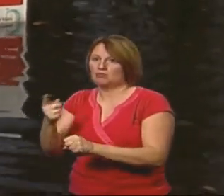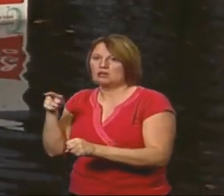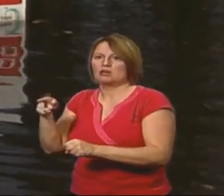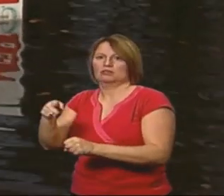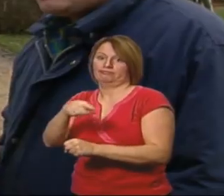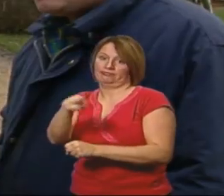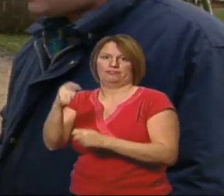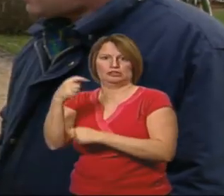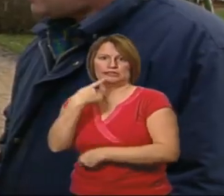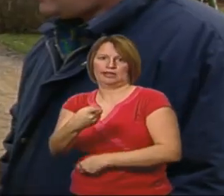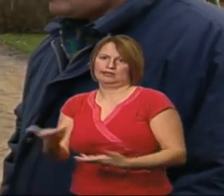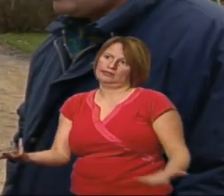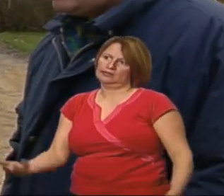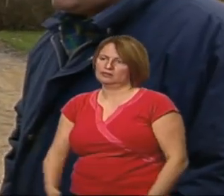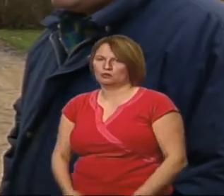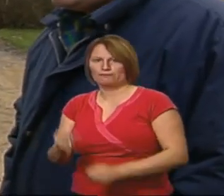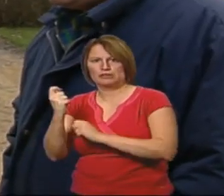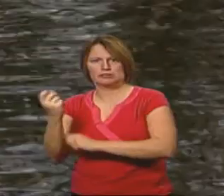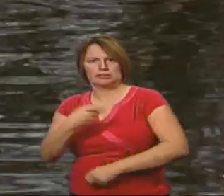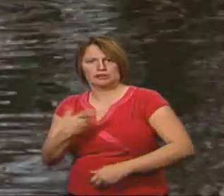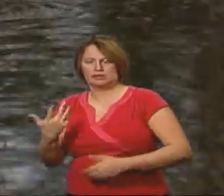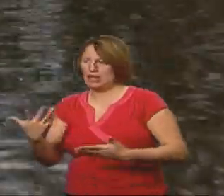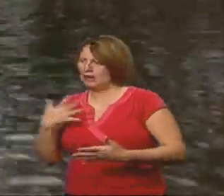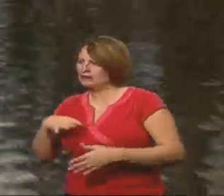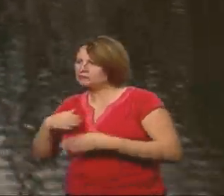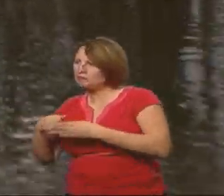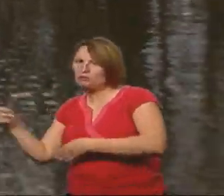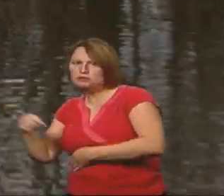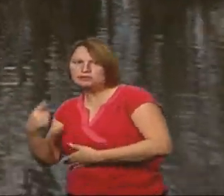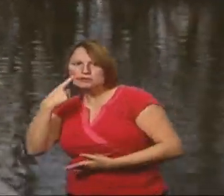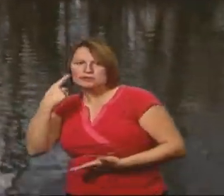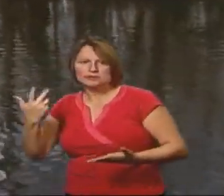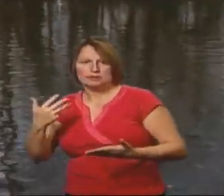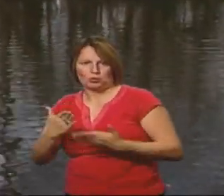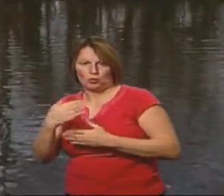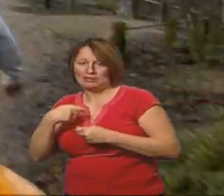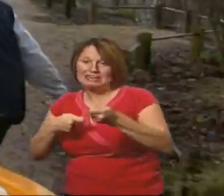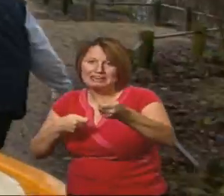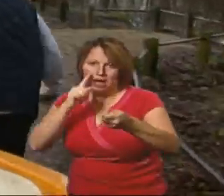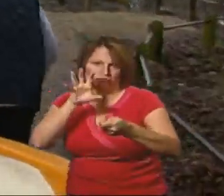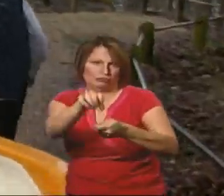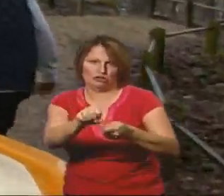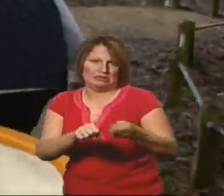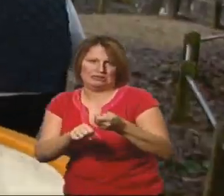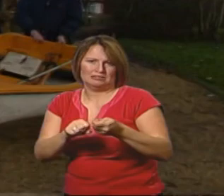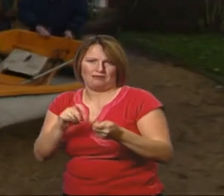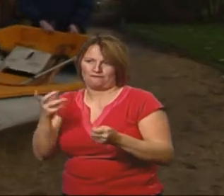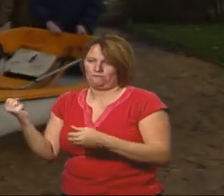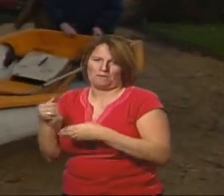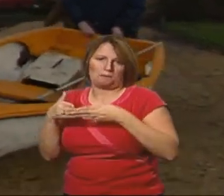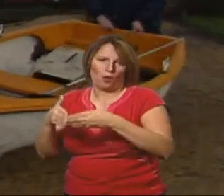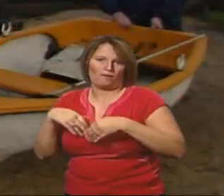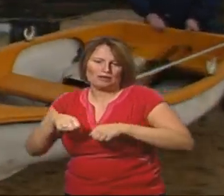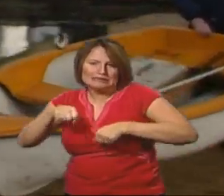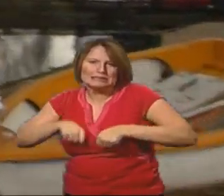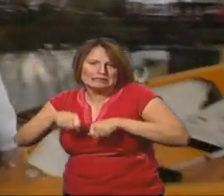Big sign, no fishing. It's going to be a boat, 'cause my net won't reach out that far. Right, let's get boat. Today, Malcolm and Louise